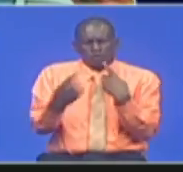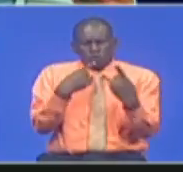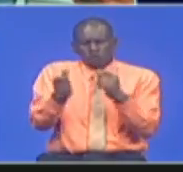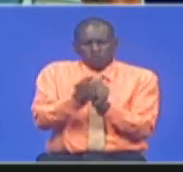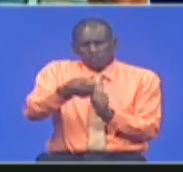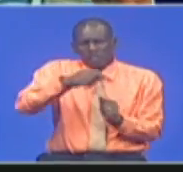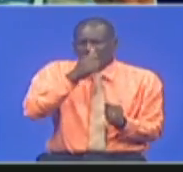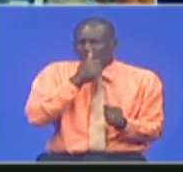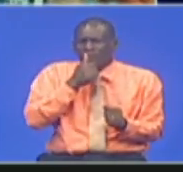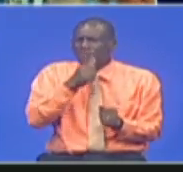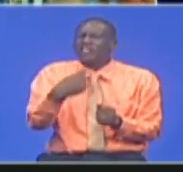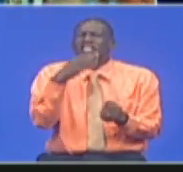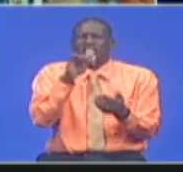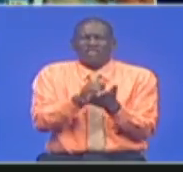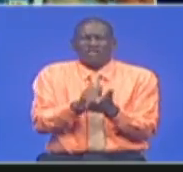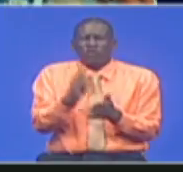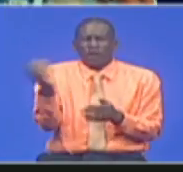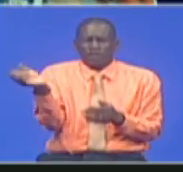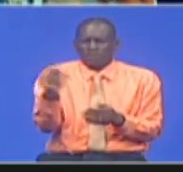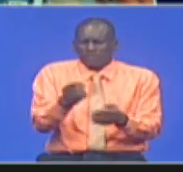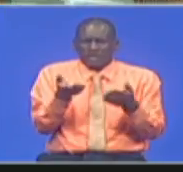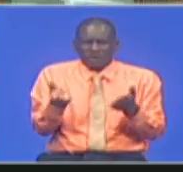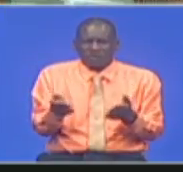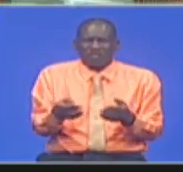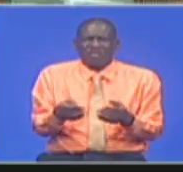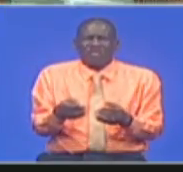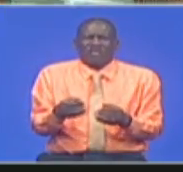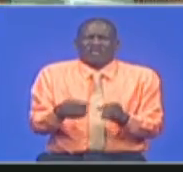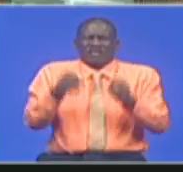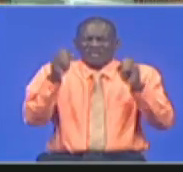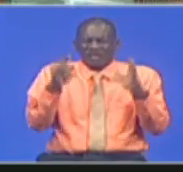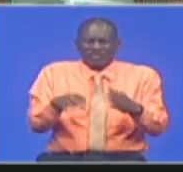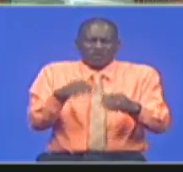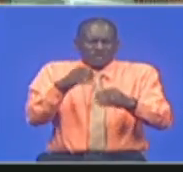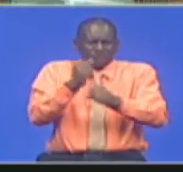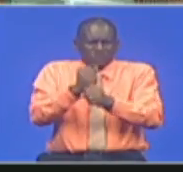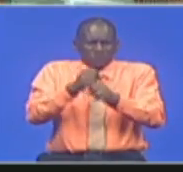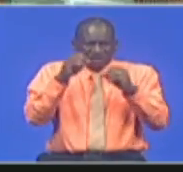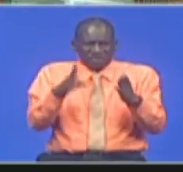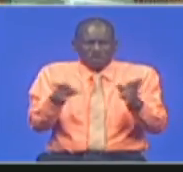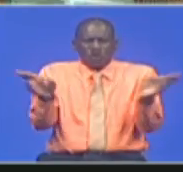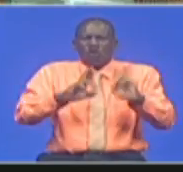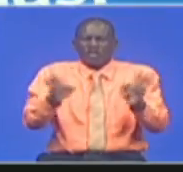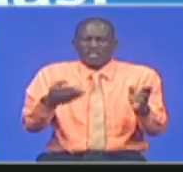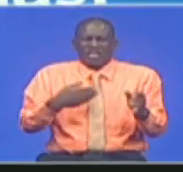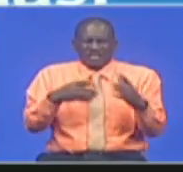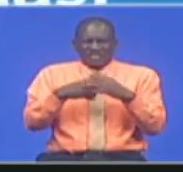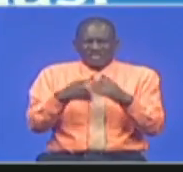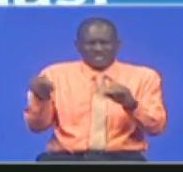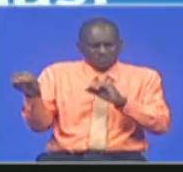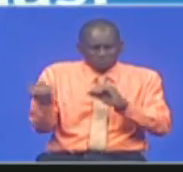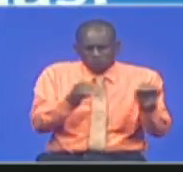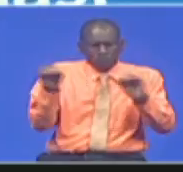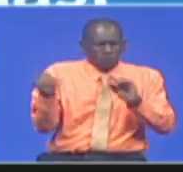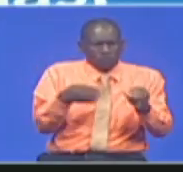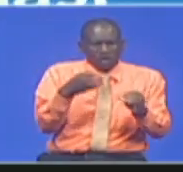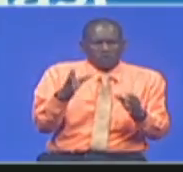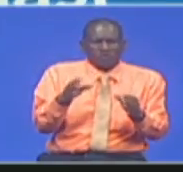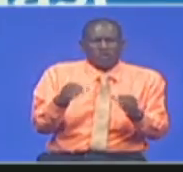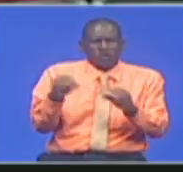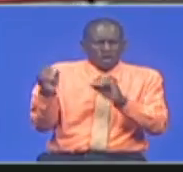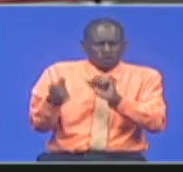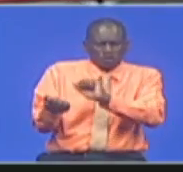camera says that for a month now, nothing much has been happening, and they had already started to move to the betting firms that